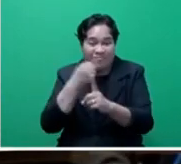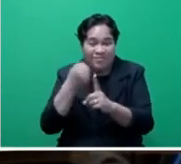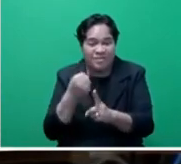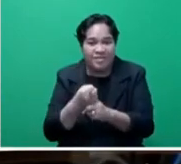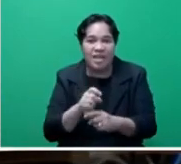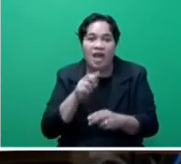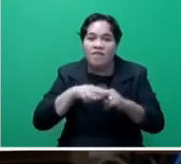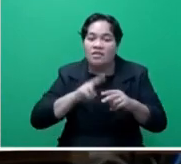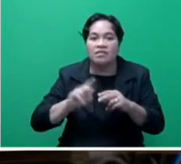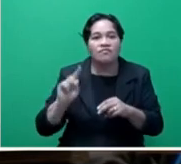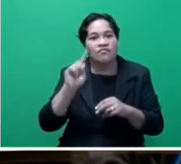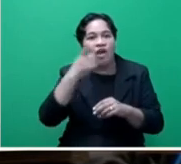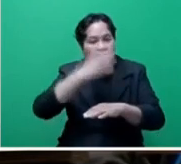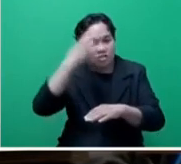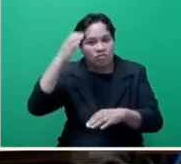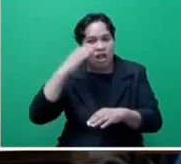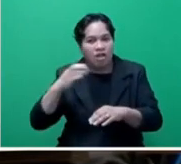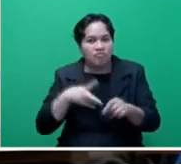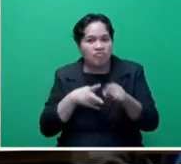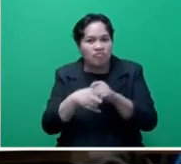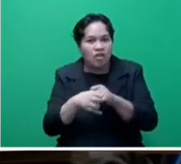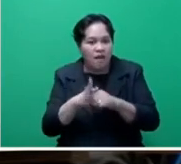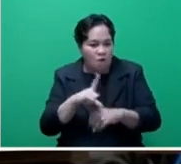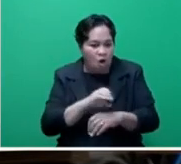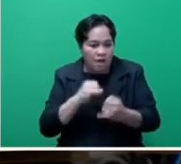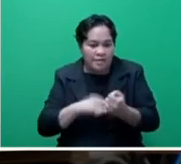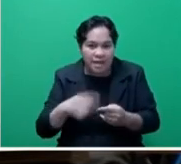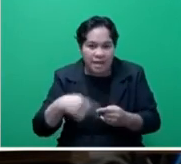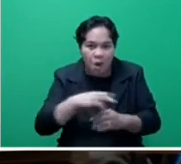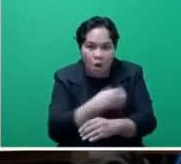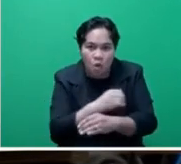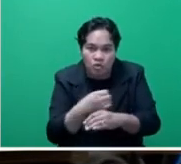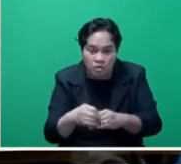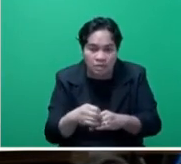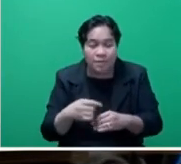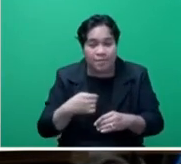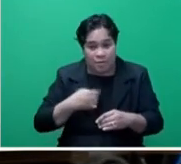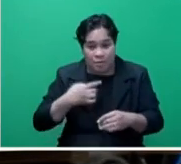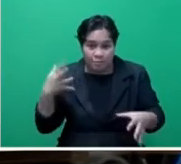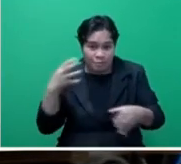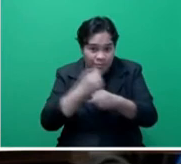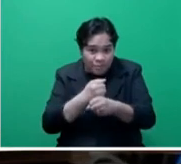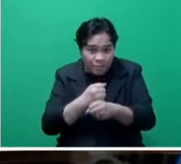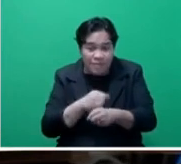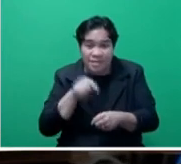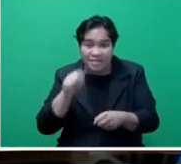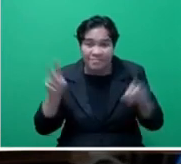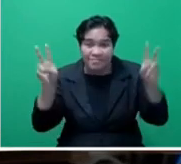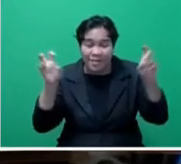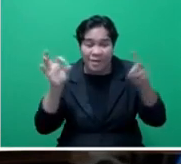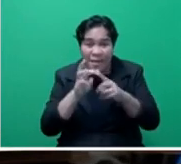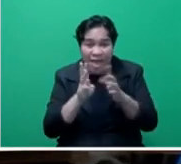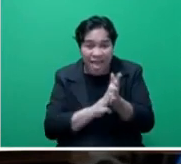launch the high-level panel for a sustainable ocean economy. I concur with the statement made by the Honourable Prime Minister